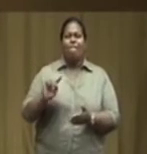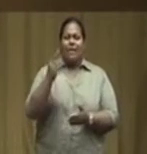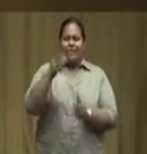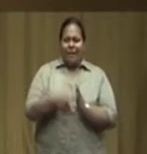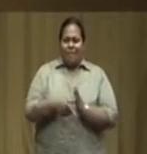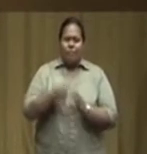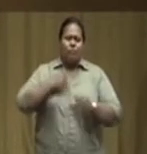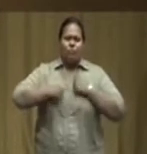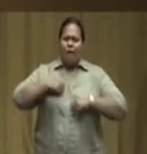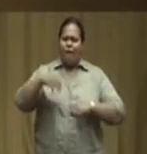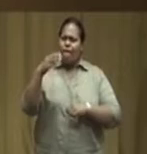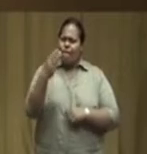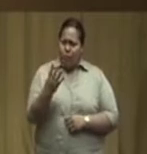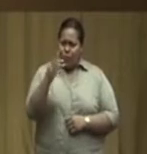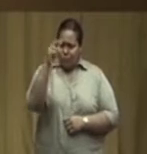4 units.